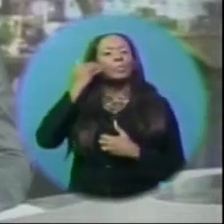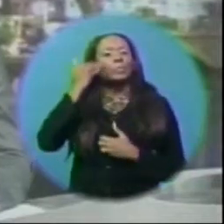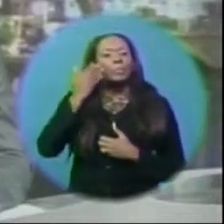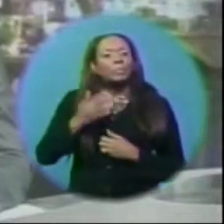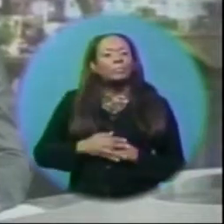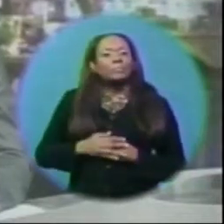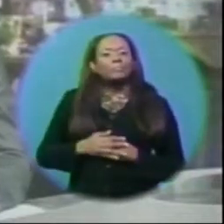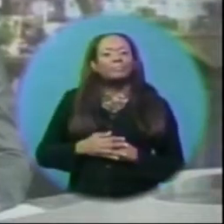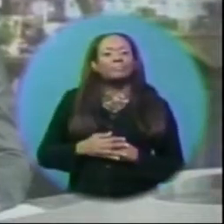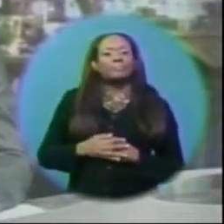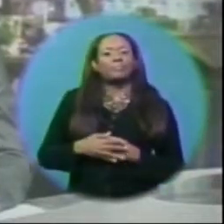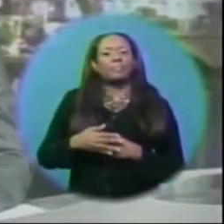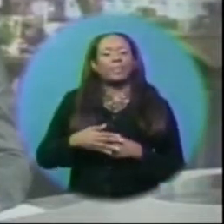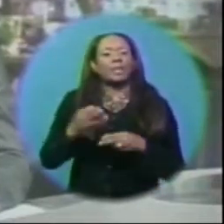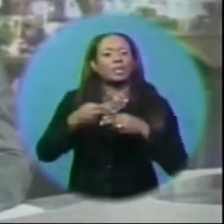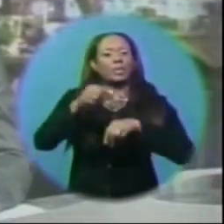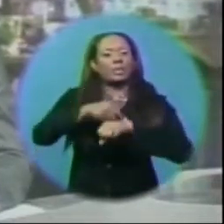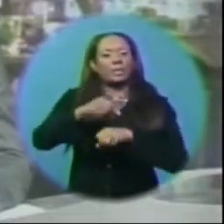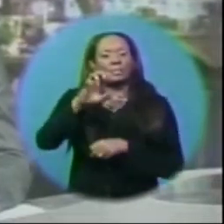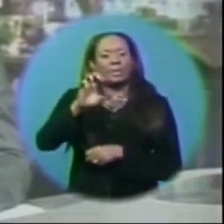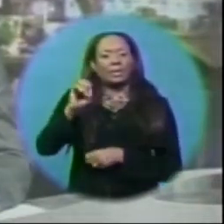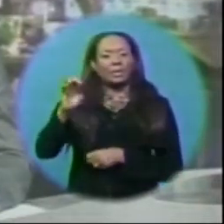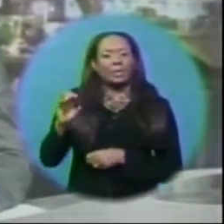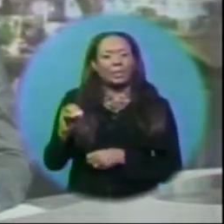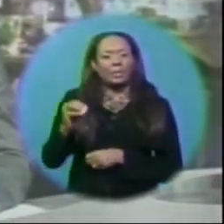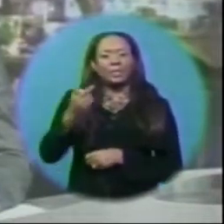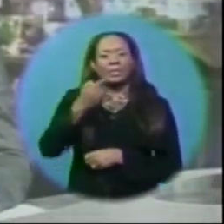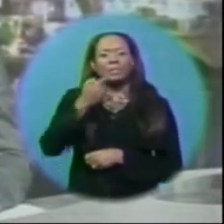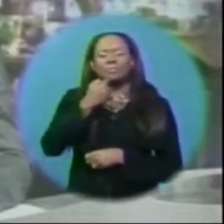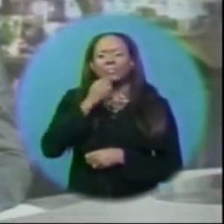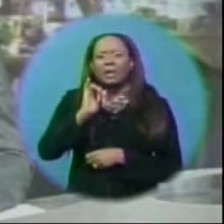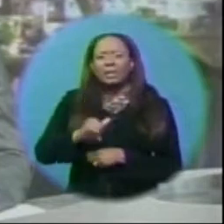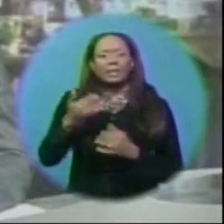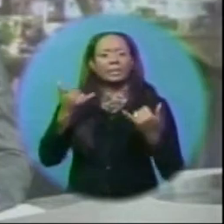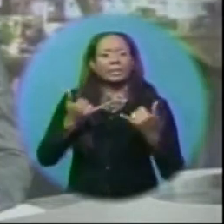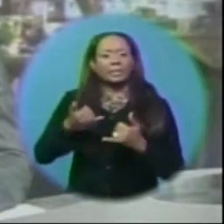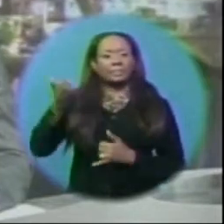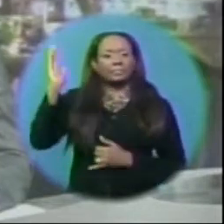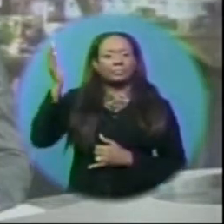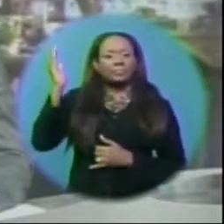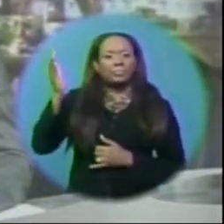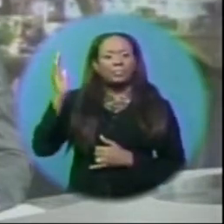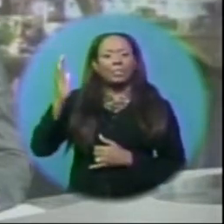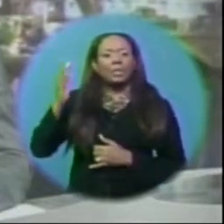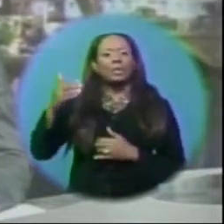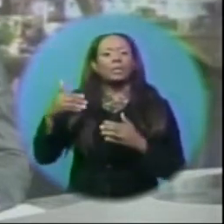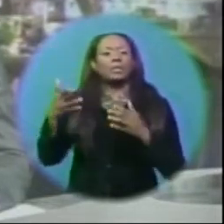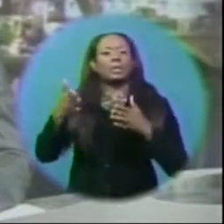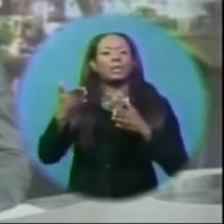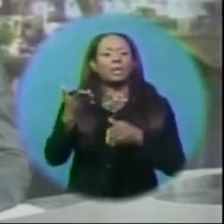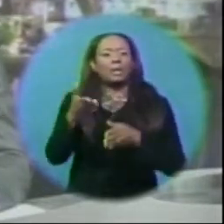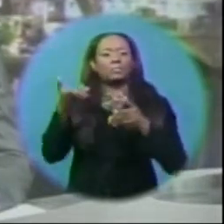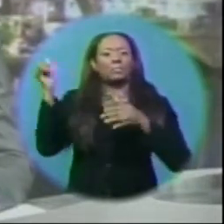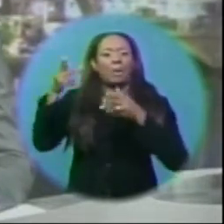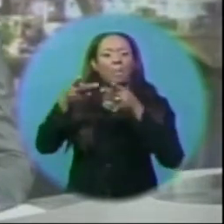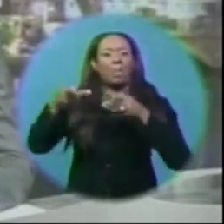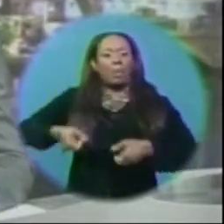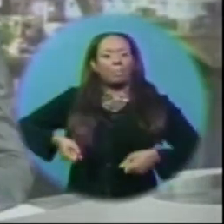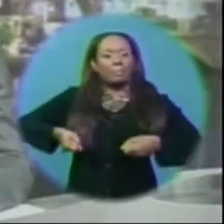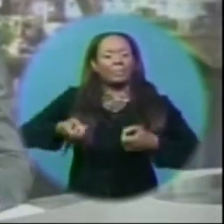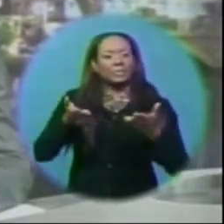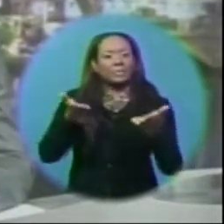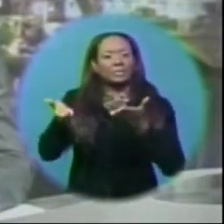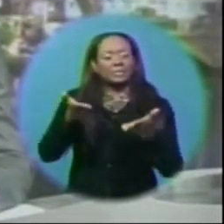Chief Executive Officer of GAIA Incorporated, Neville Boxhill. He was speaking at the launch of Platinum Services Airport Baggage Service.